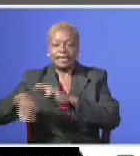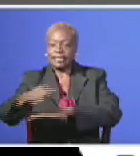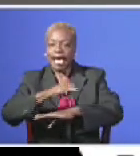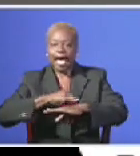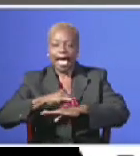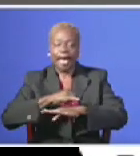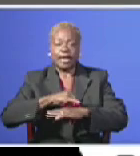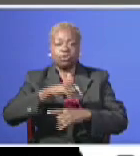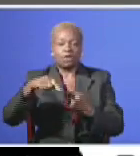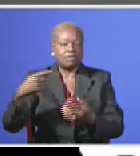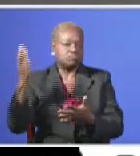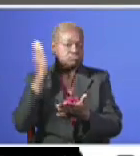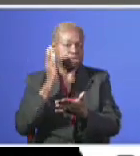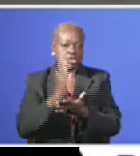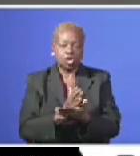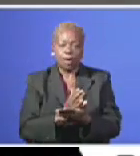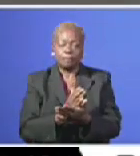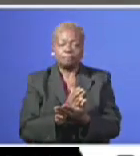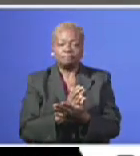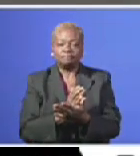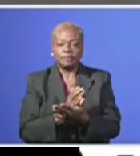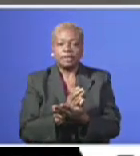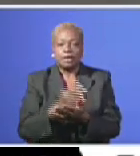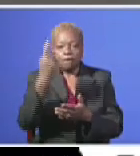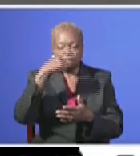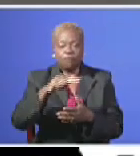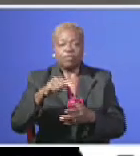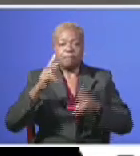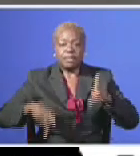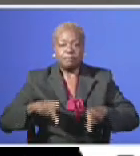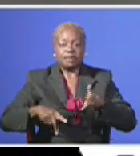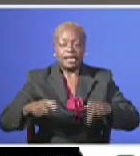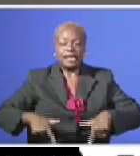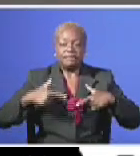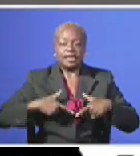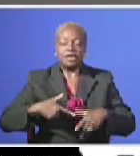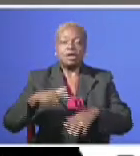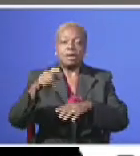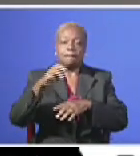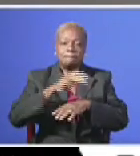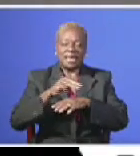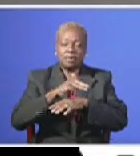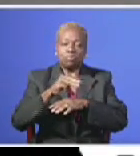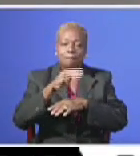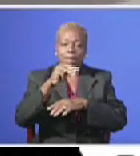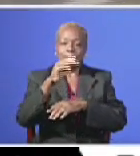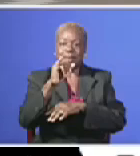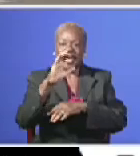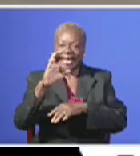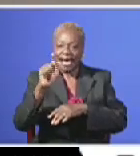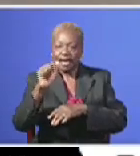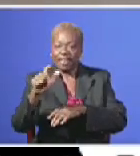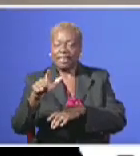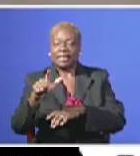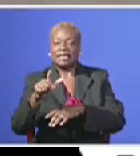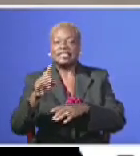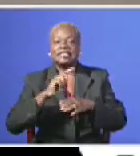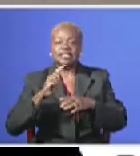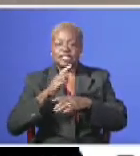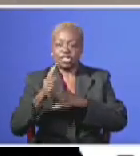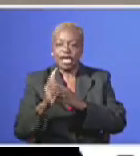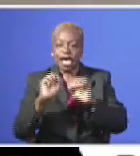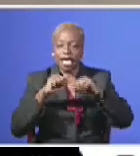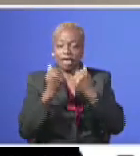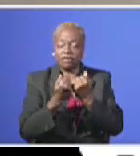would have ceased. Now, for residents of Mayaguana, Inago, Crooked Islands, Acklands, and Long Key, those residents are still able to